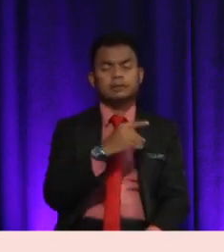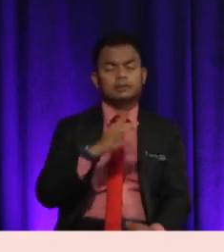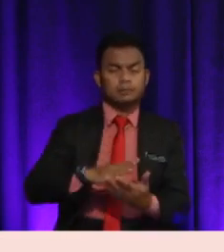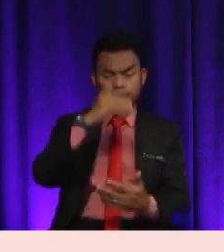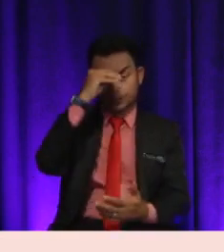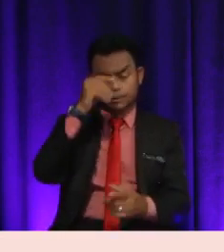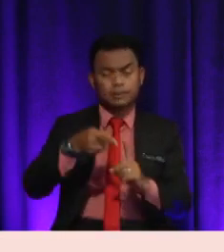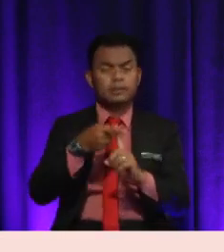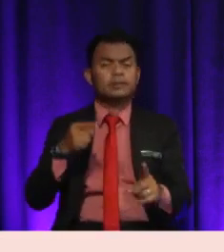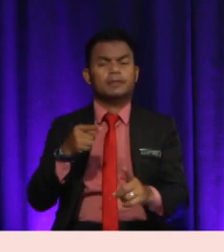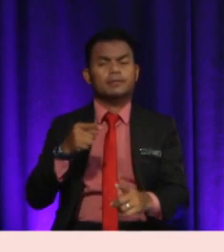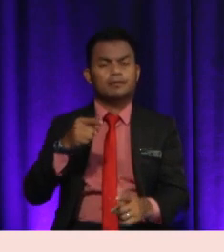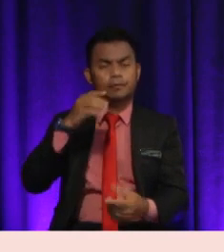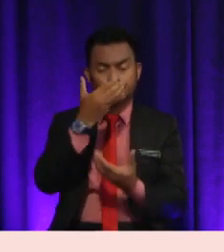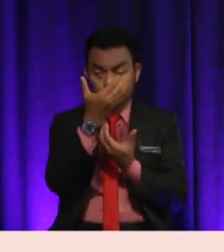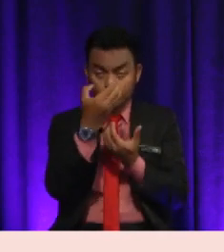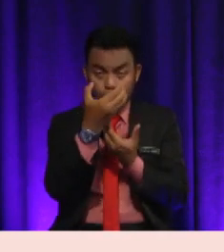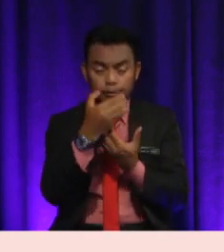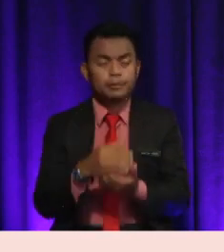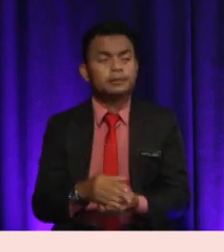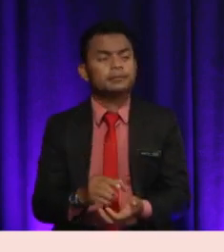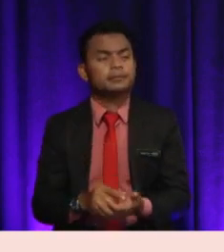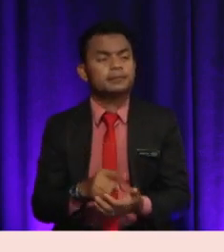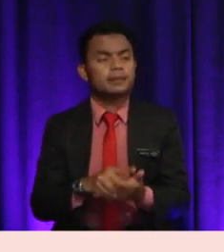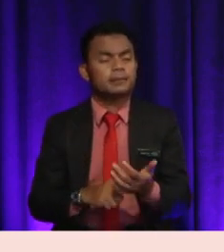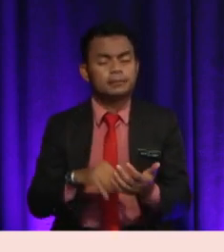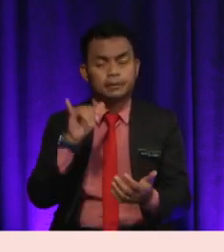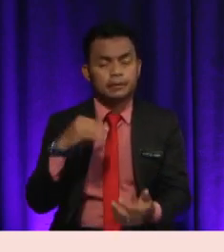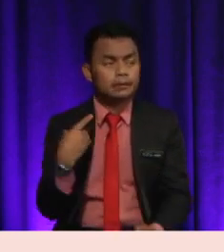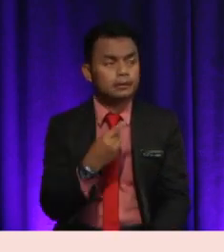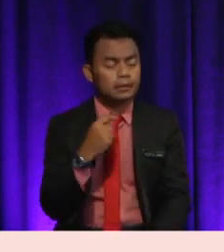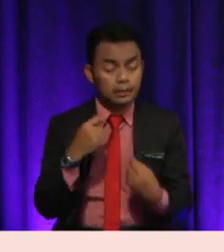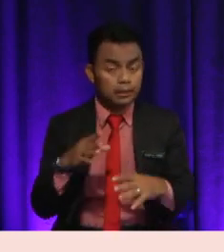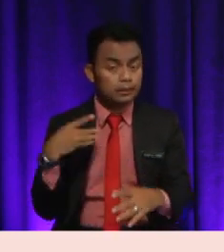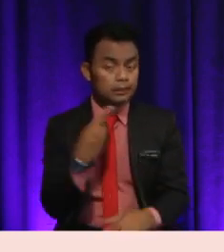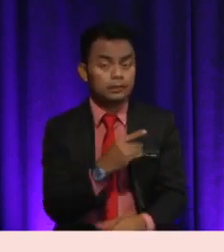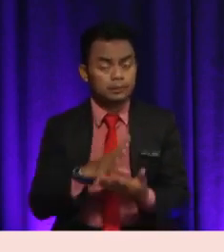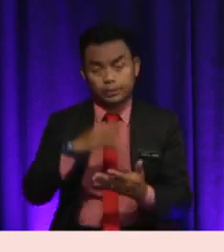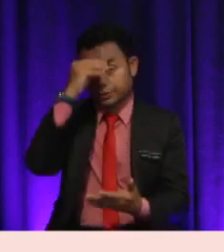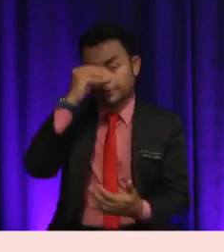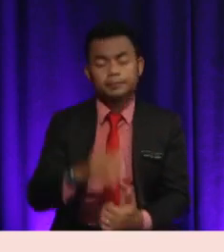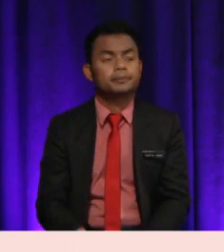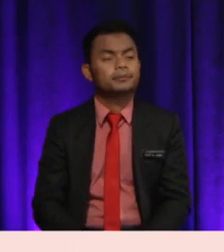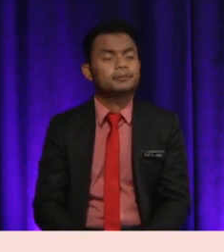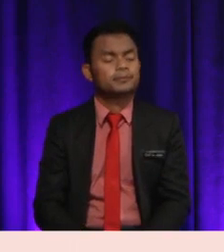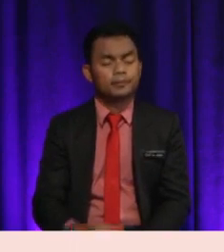keyword is what has Lily learned? What has Lily learned? Okay, thank you, Arif. Next, for questions